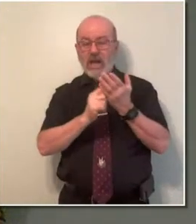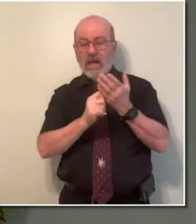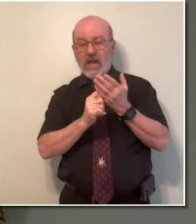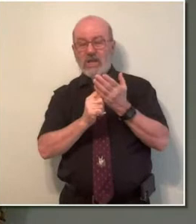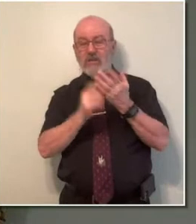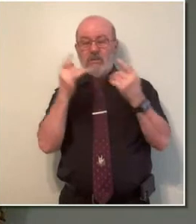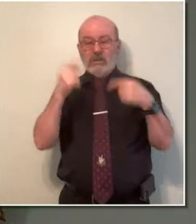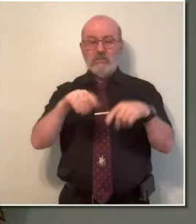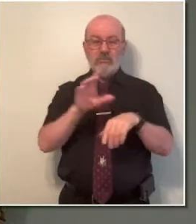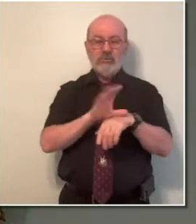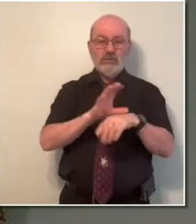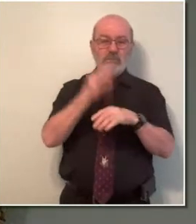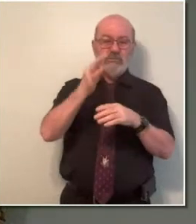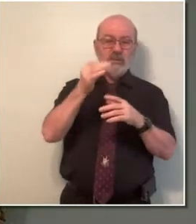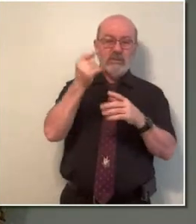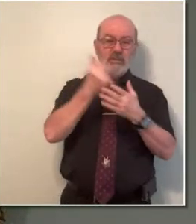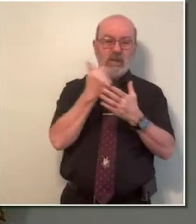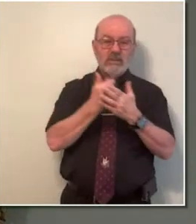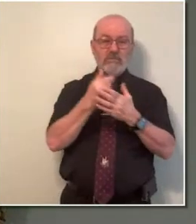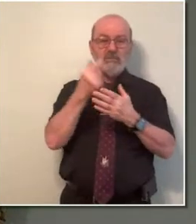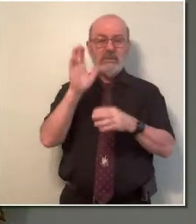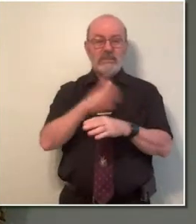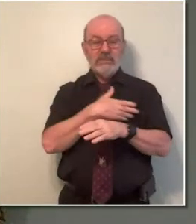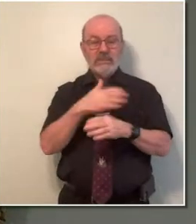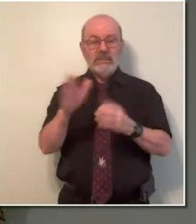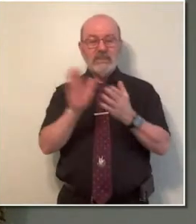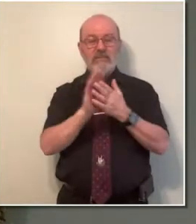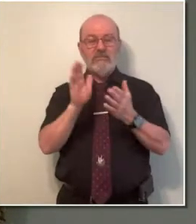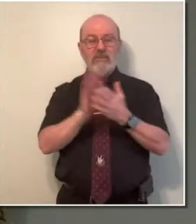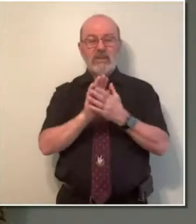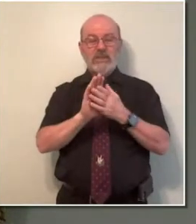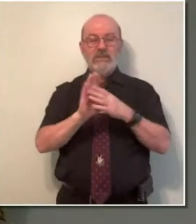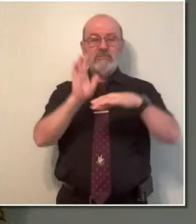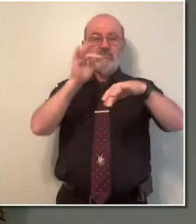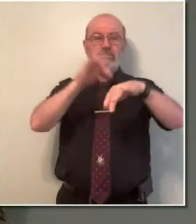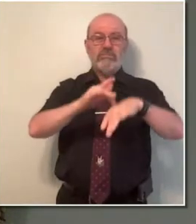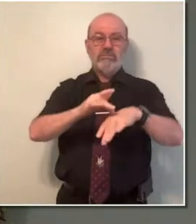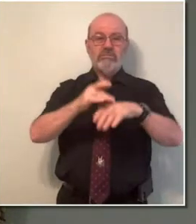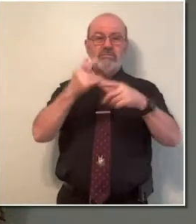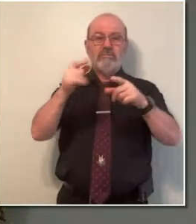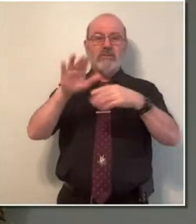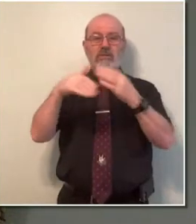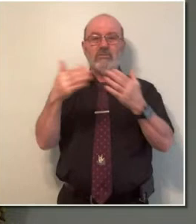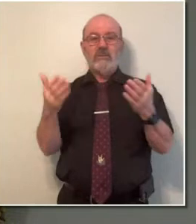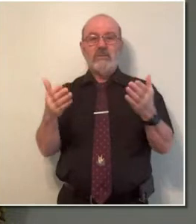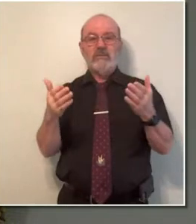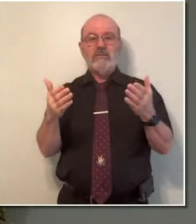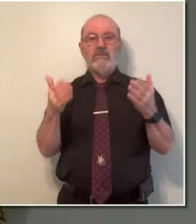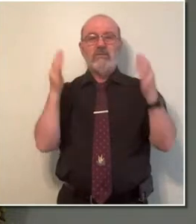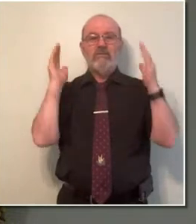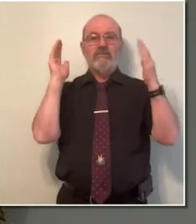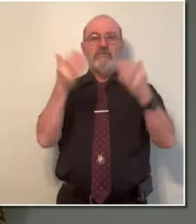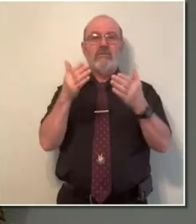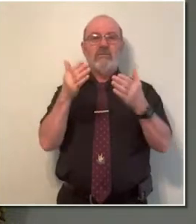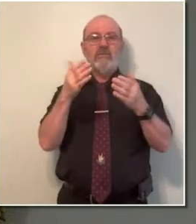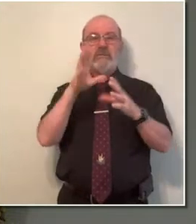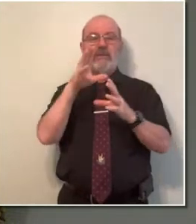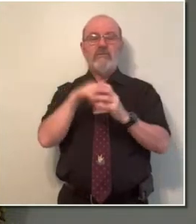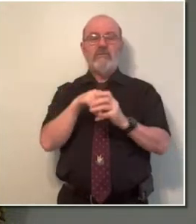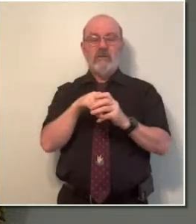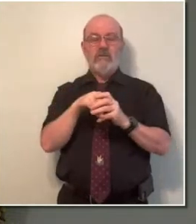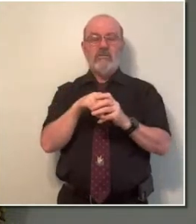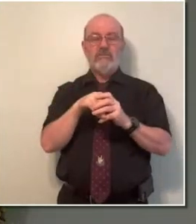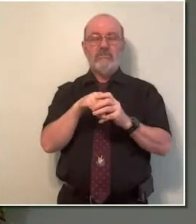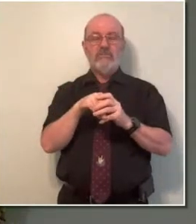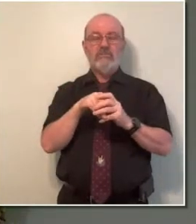church and preach the gospel and sing the praises and do outreach and events. All those things are geared towards being involved in what